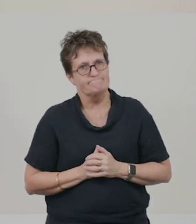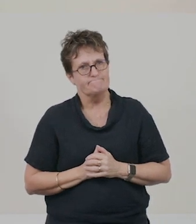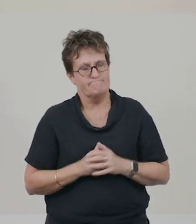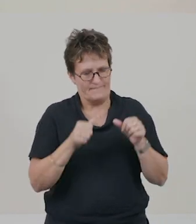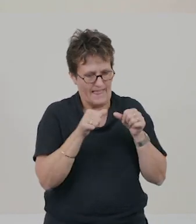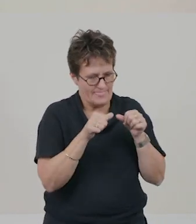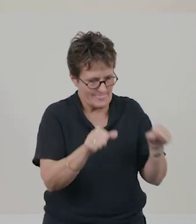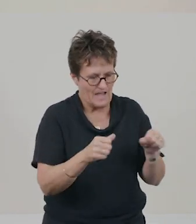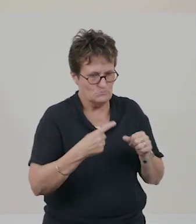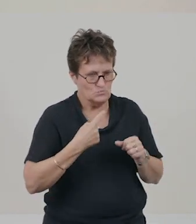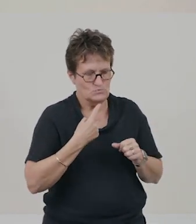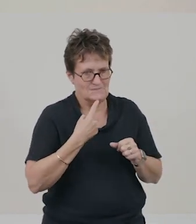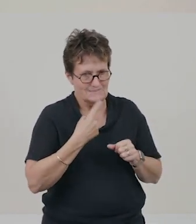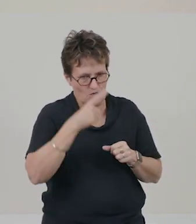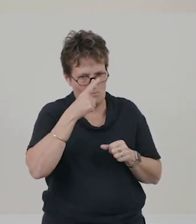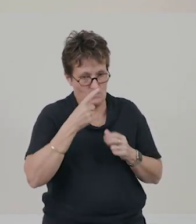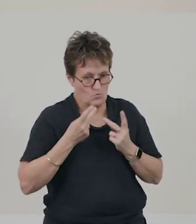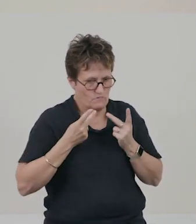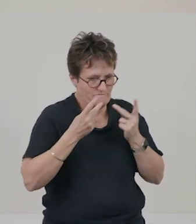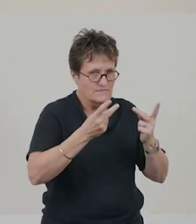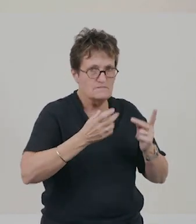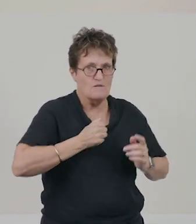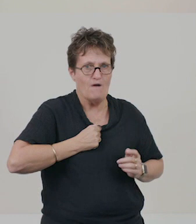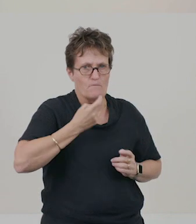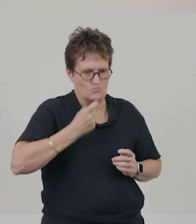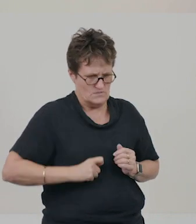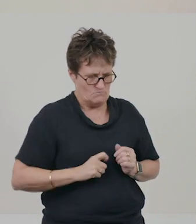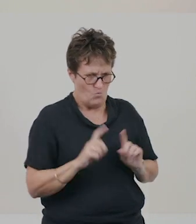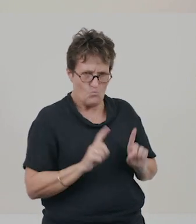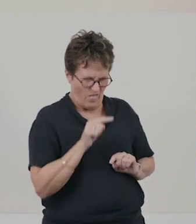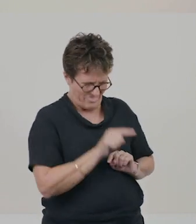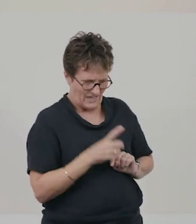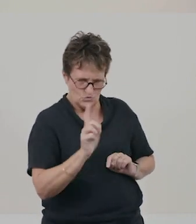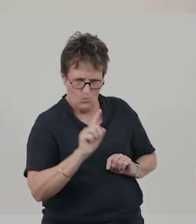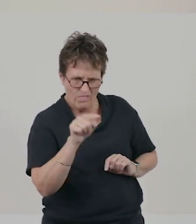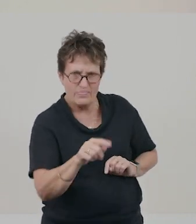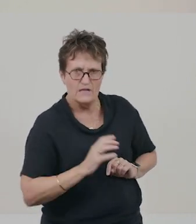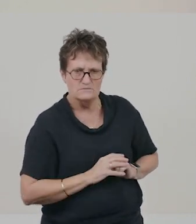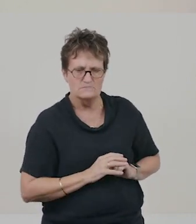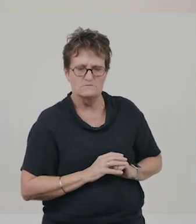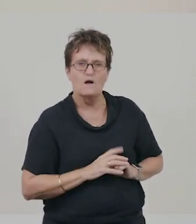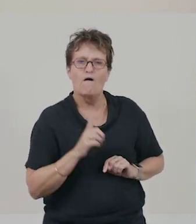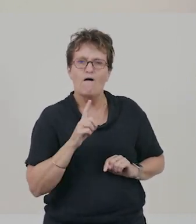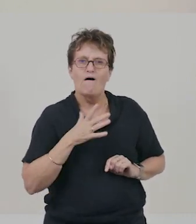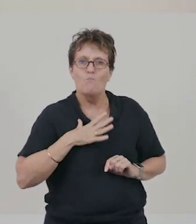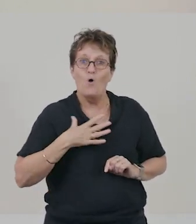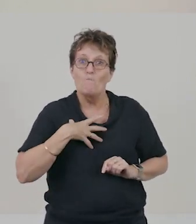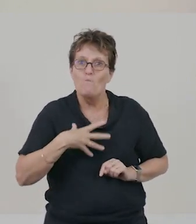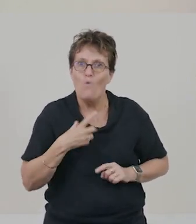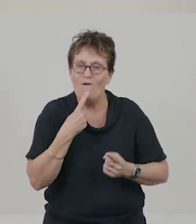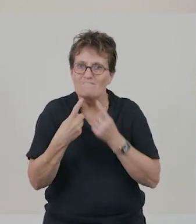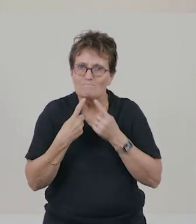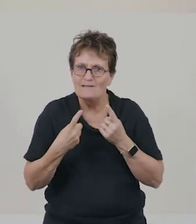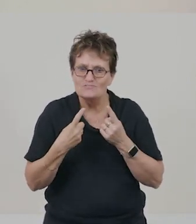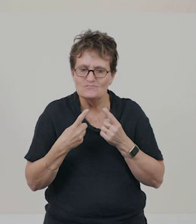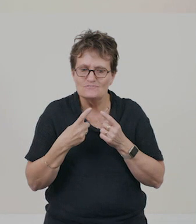These labels tell visitors to my museum what the objects are, but I would like to give them more information. I will write a